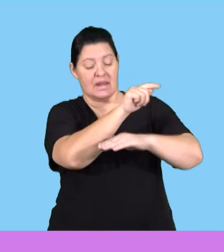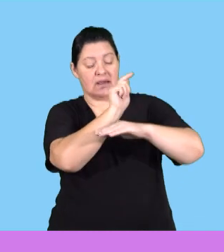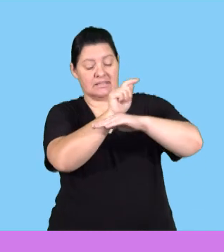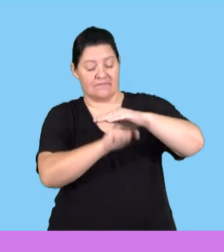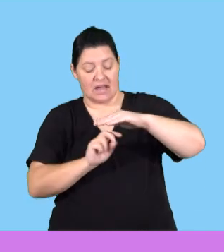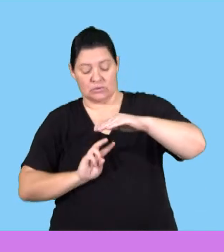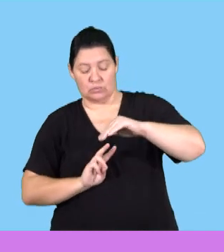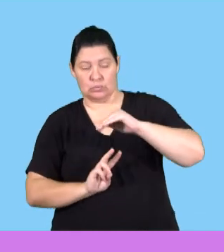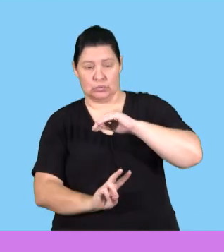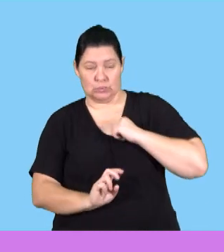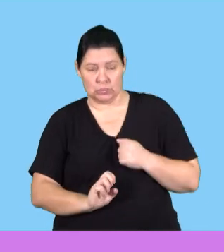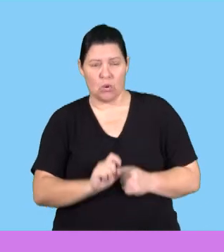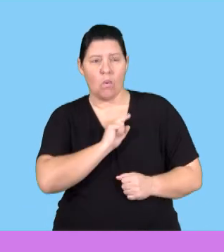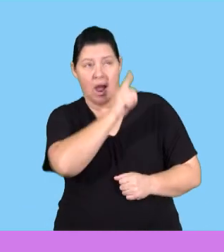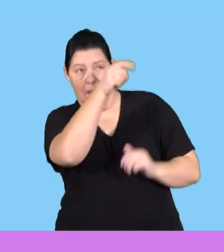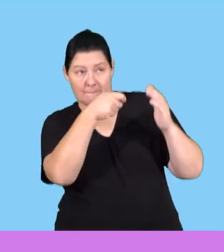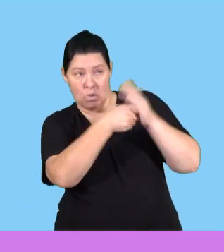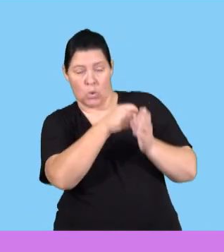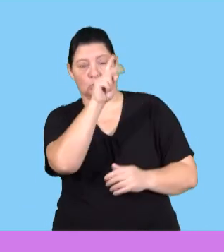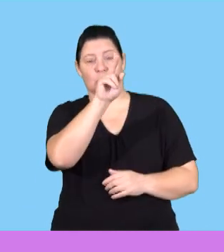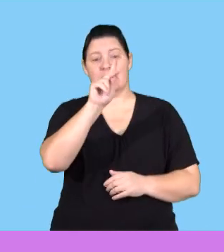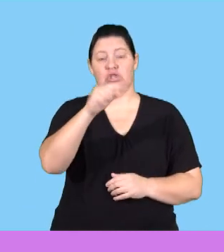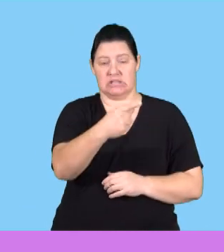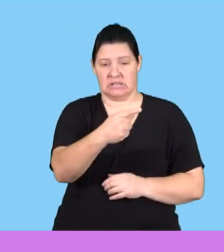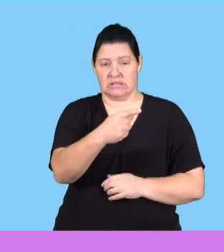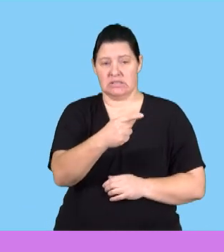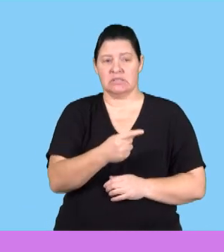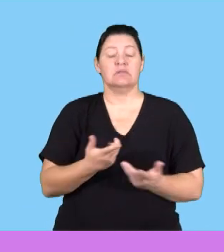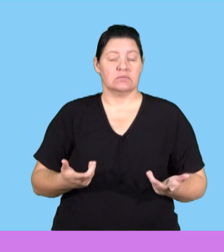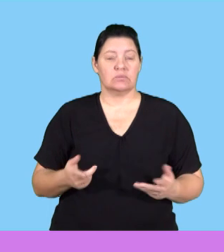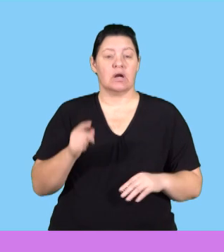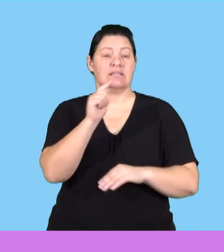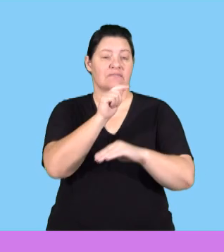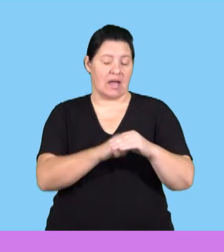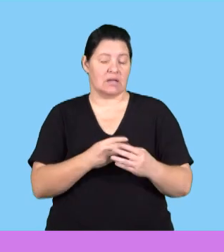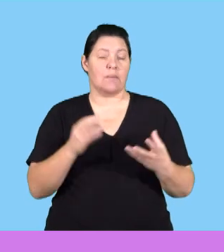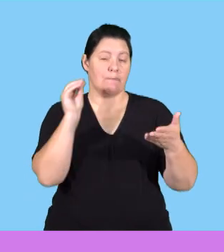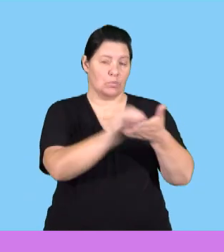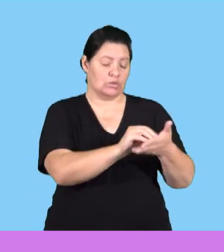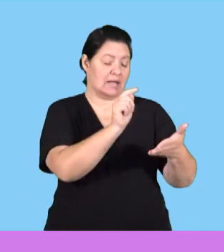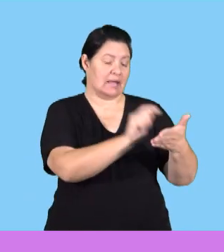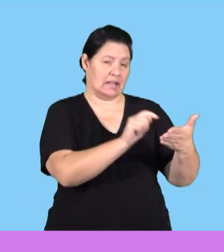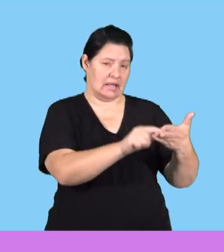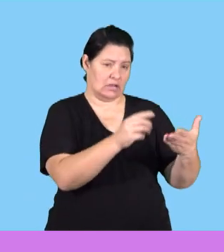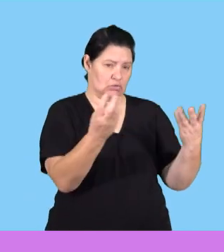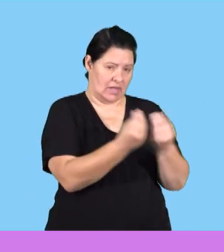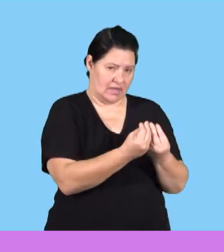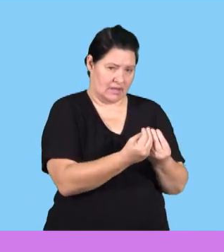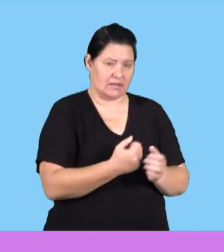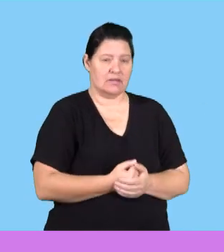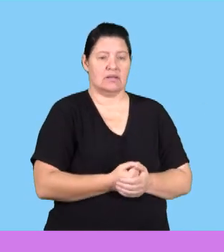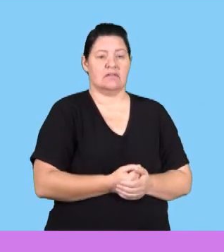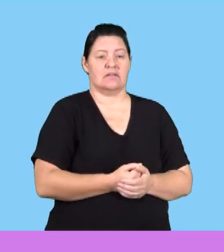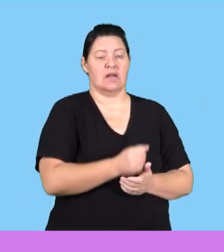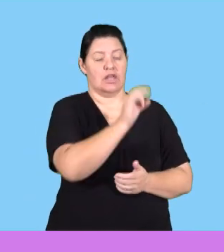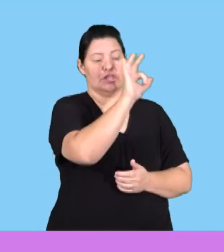it by 2 kilograms of cheese. And then as we divide, let us press the calculator